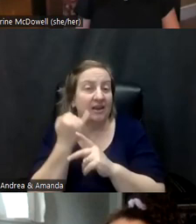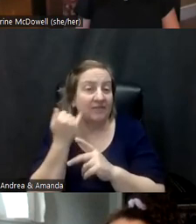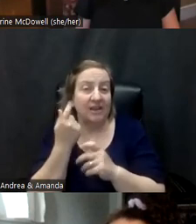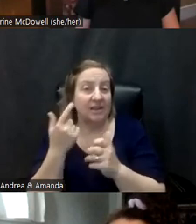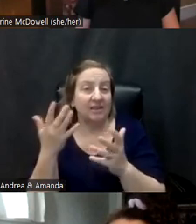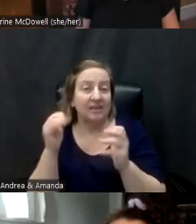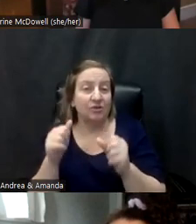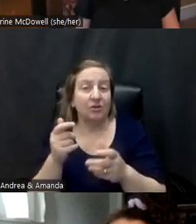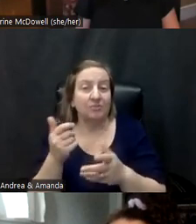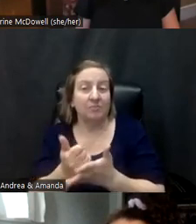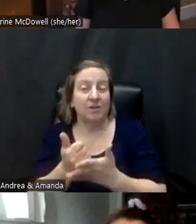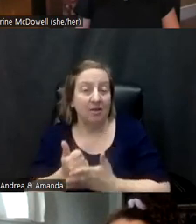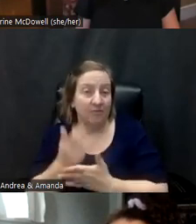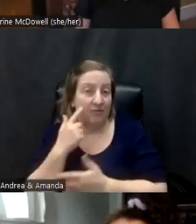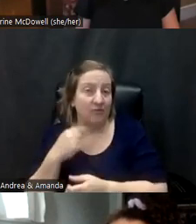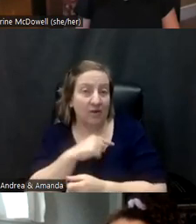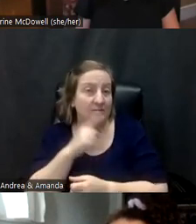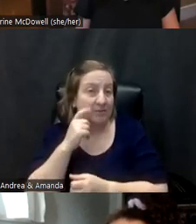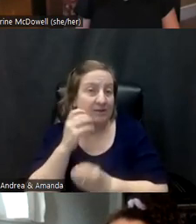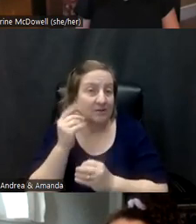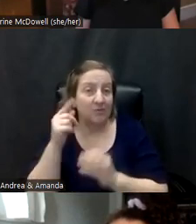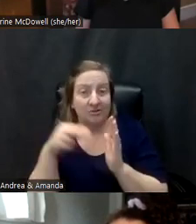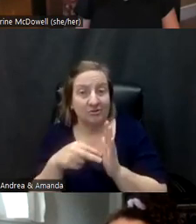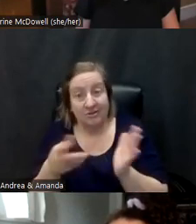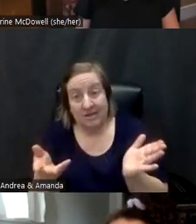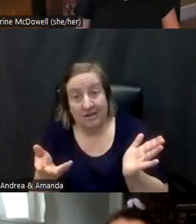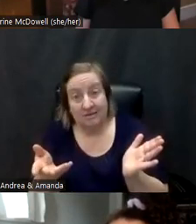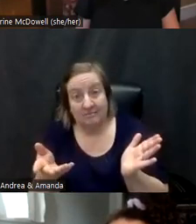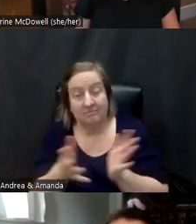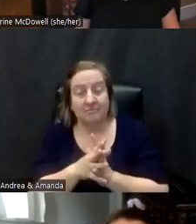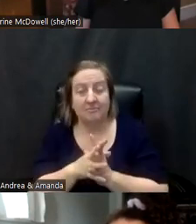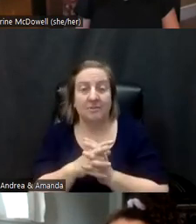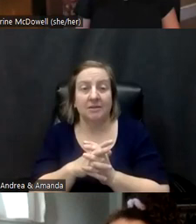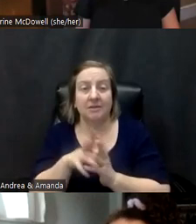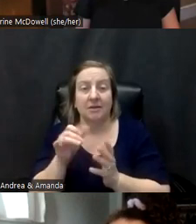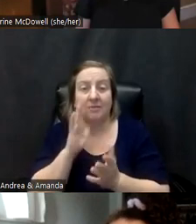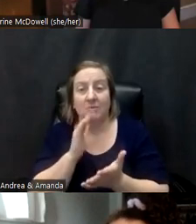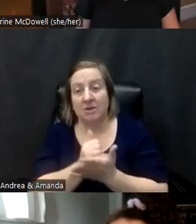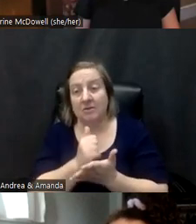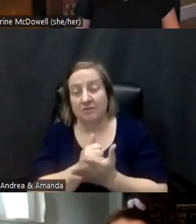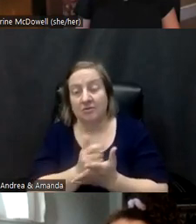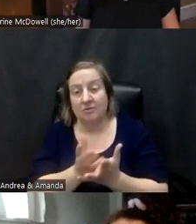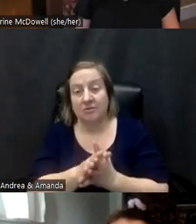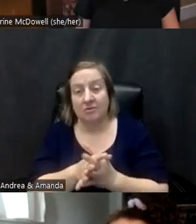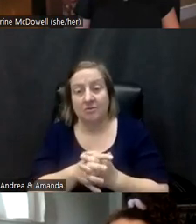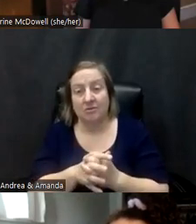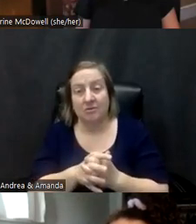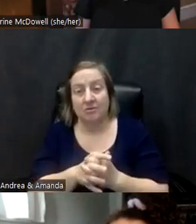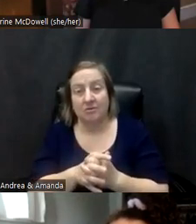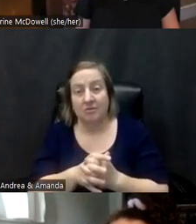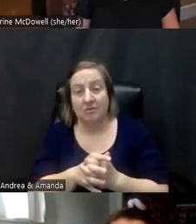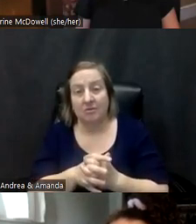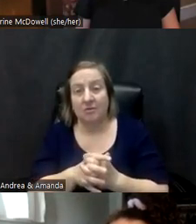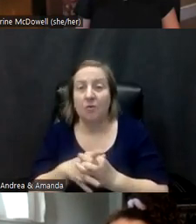us. Since no one's looked at it, that would be helpful. On her brother